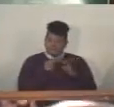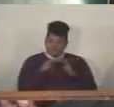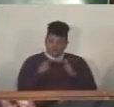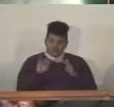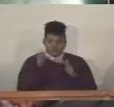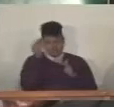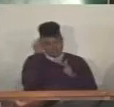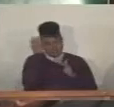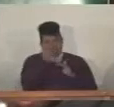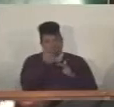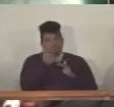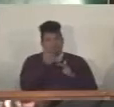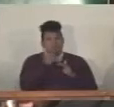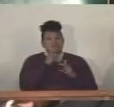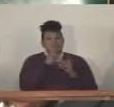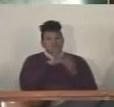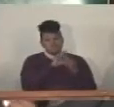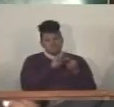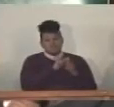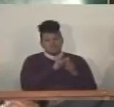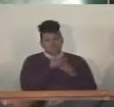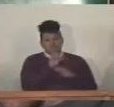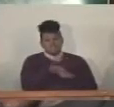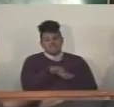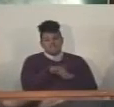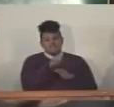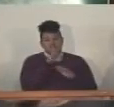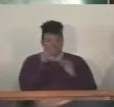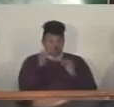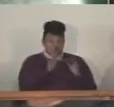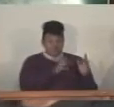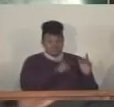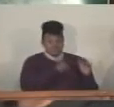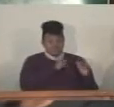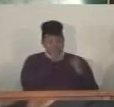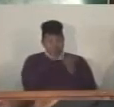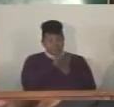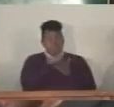I can't see any good reason why you reduce it.